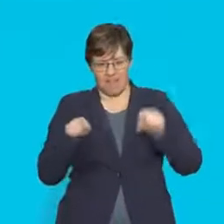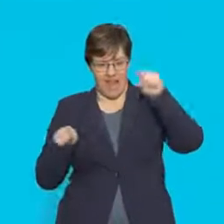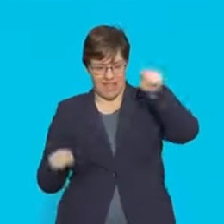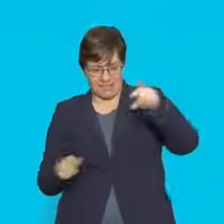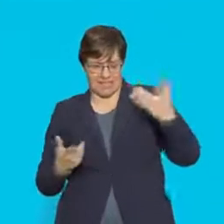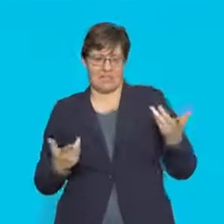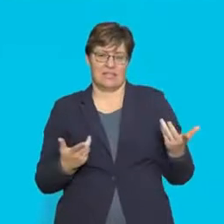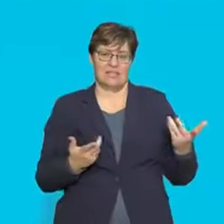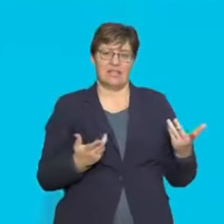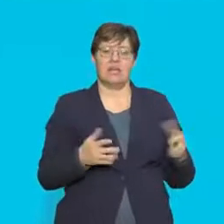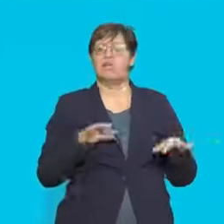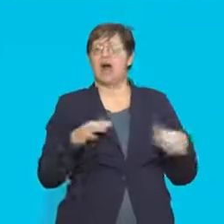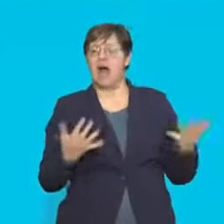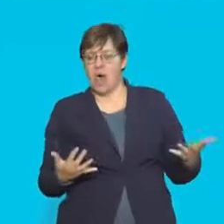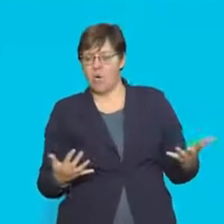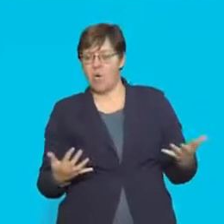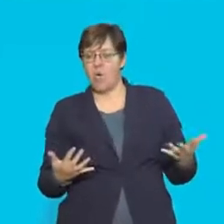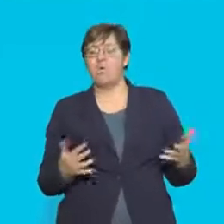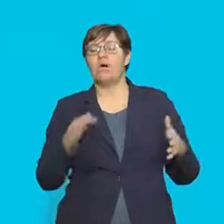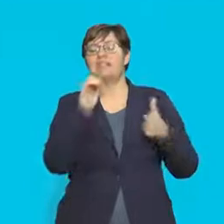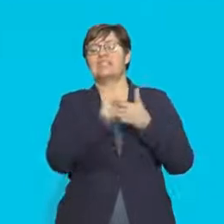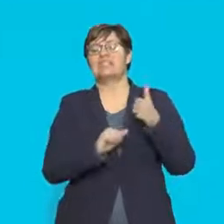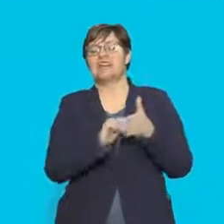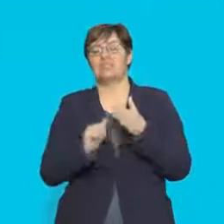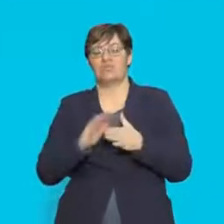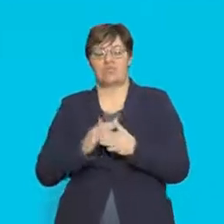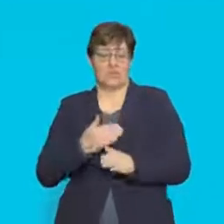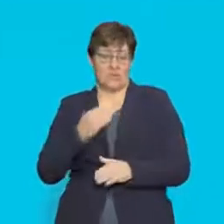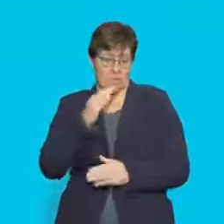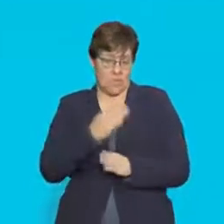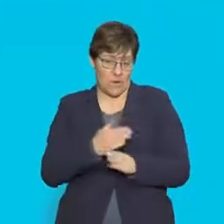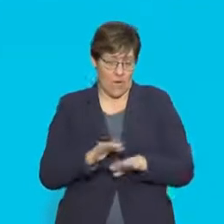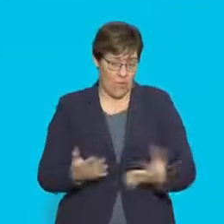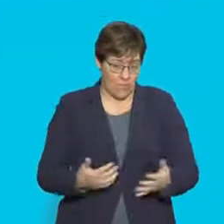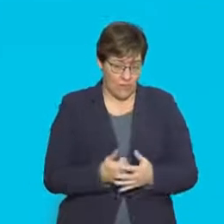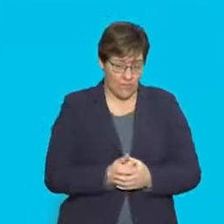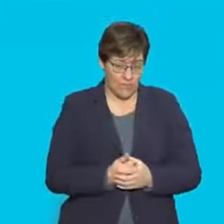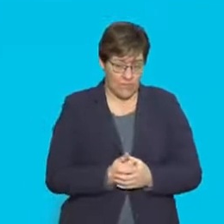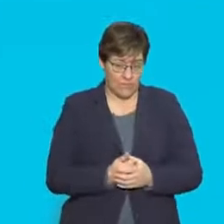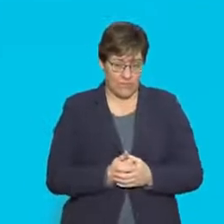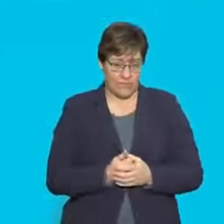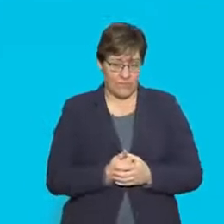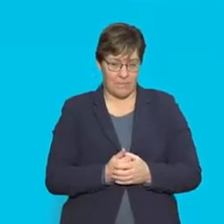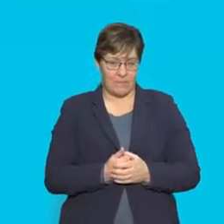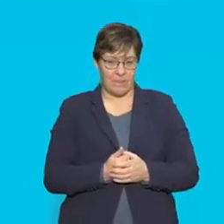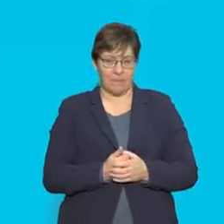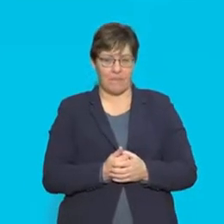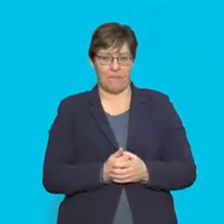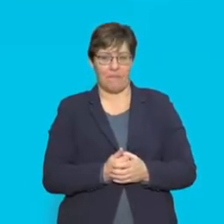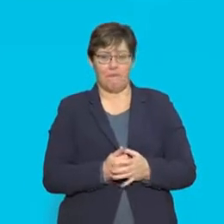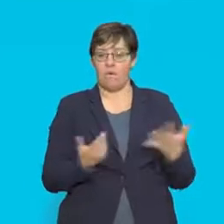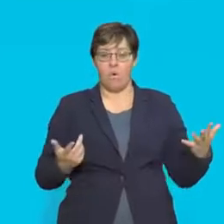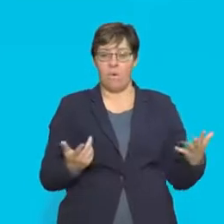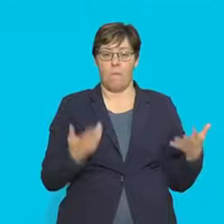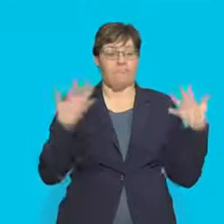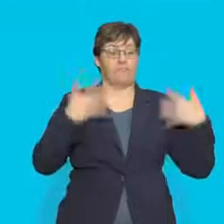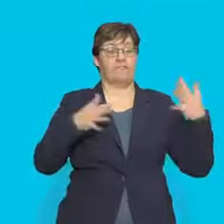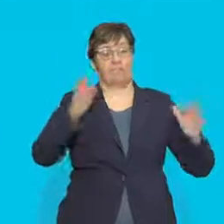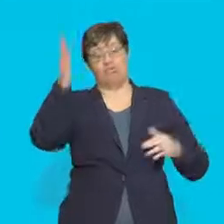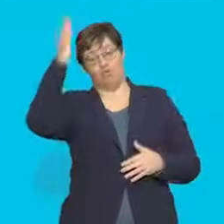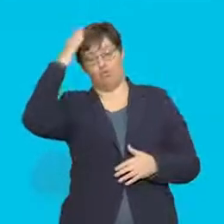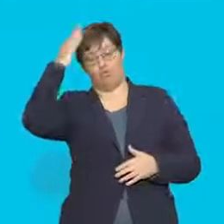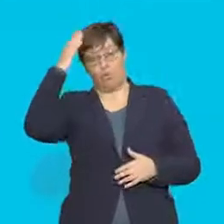And that's how deductive reasoning works. You see, so it's not a think that I must